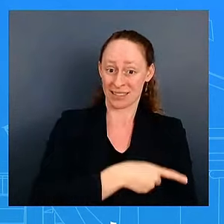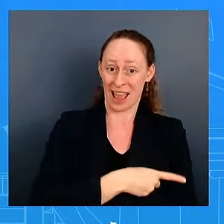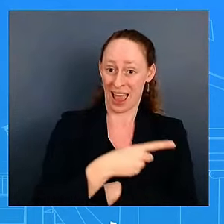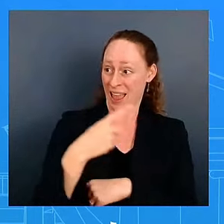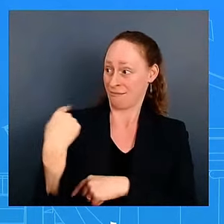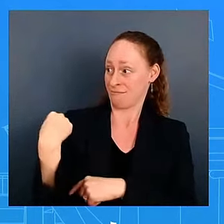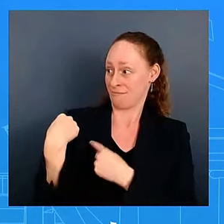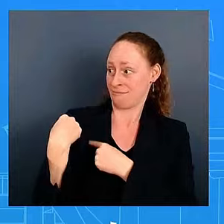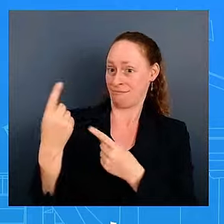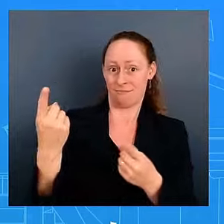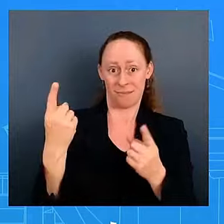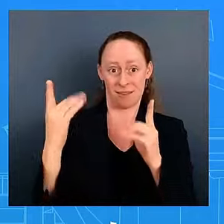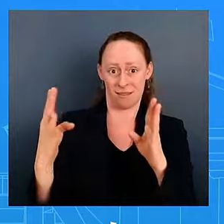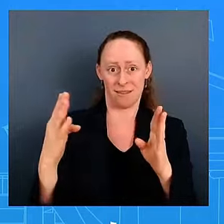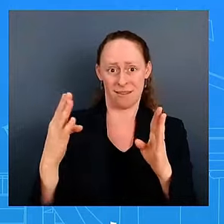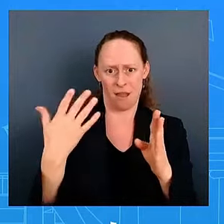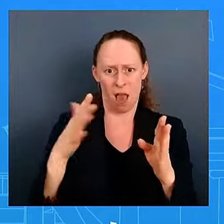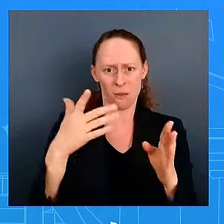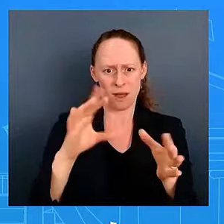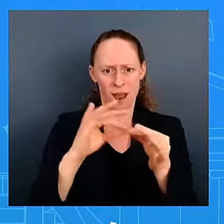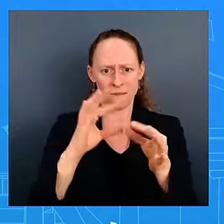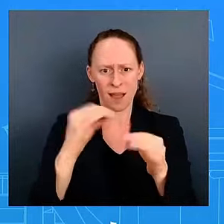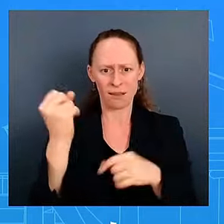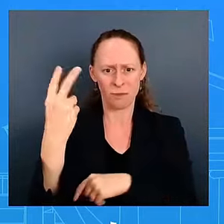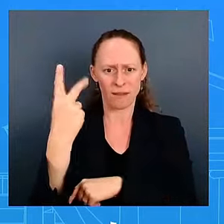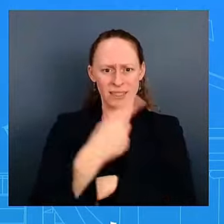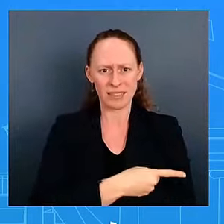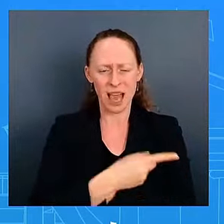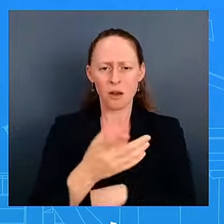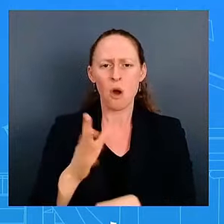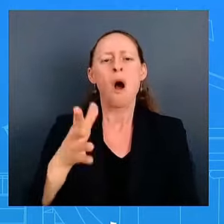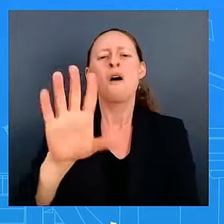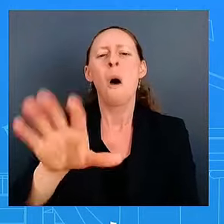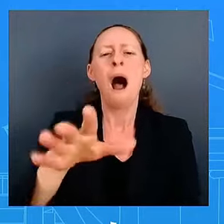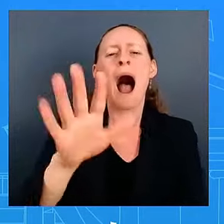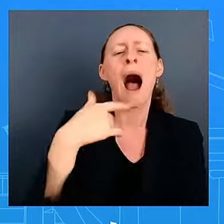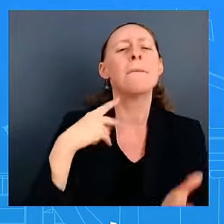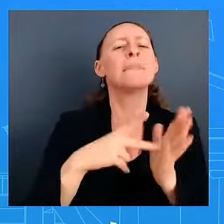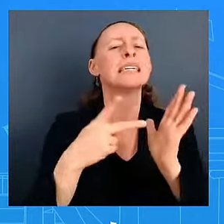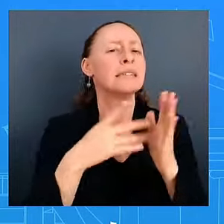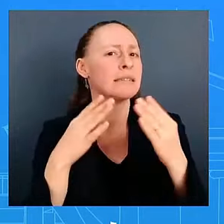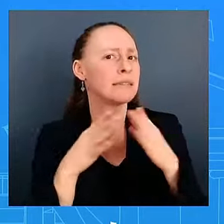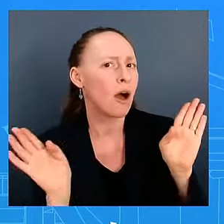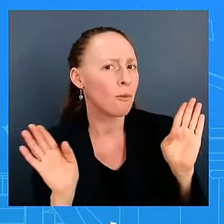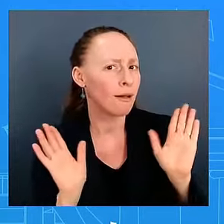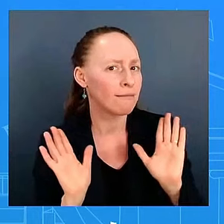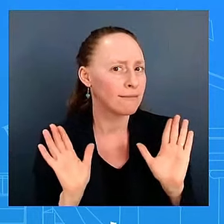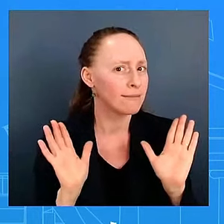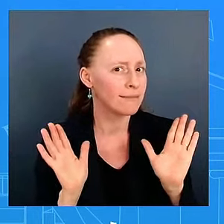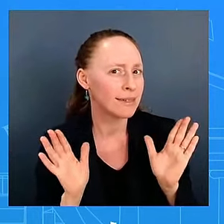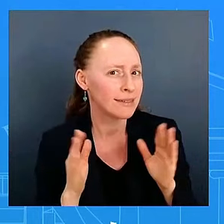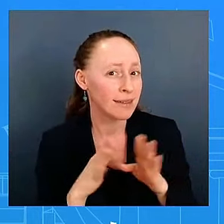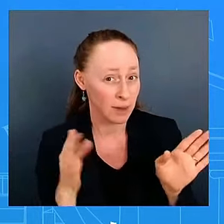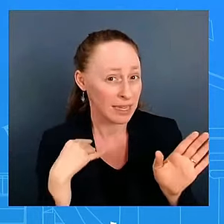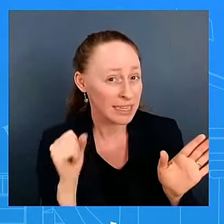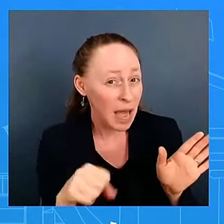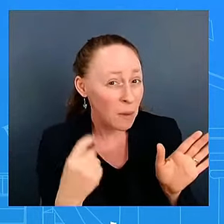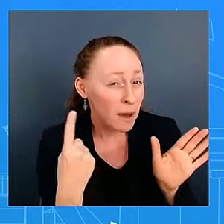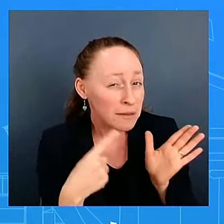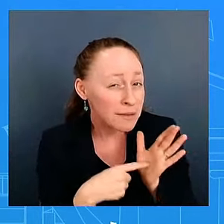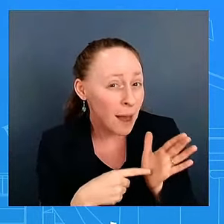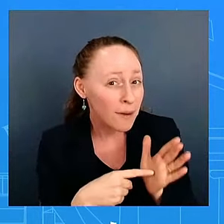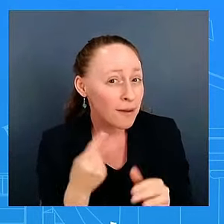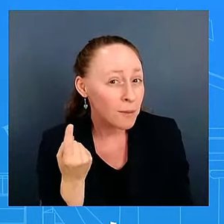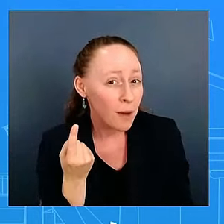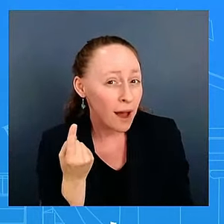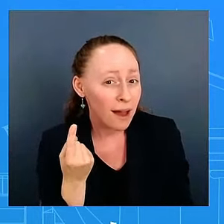that's how you asked me the question. I was talking generally. Okay. But if I could just ask you about one example. I mean, look, if you're going to ask me about something from months ago, it